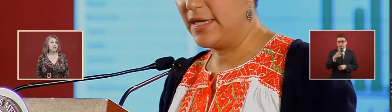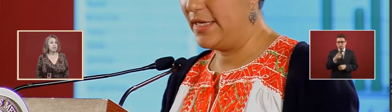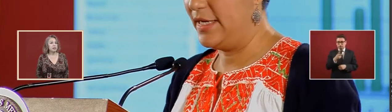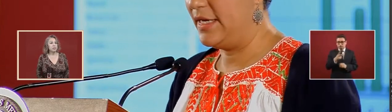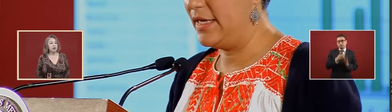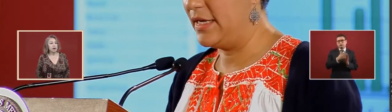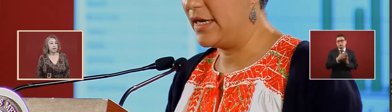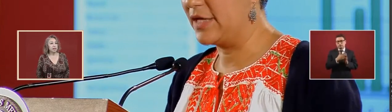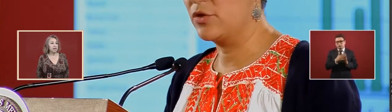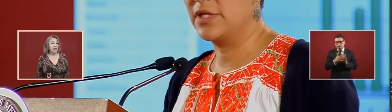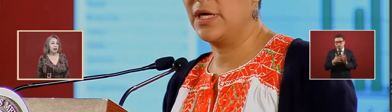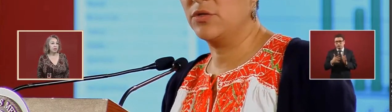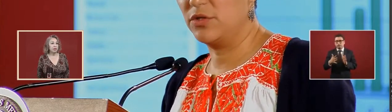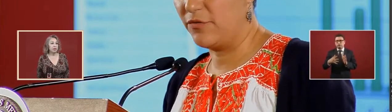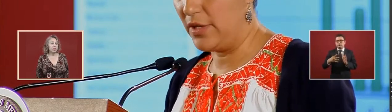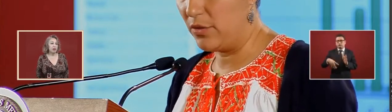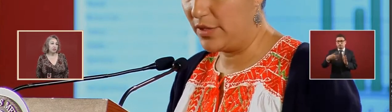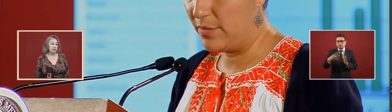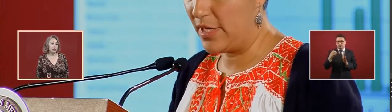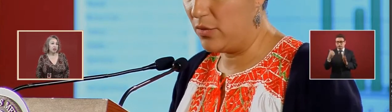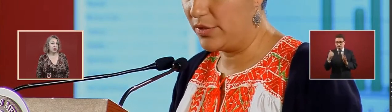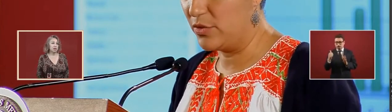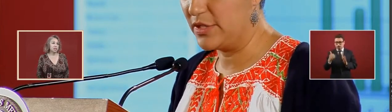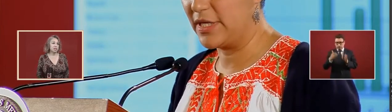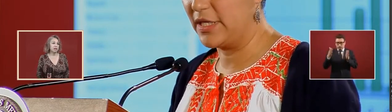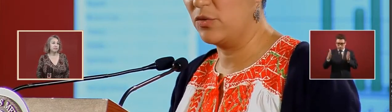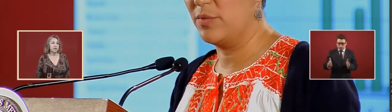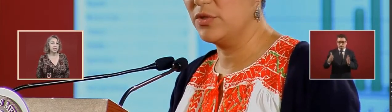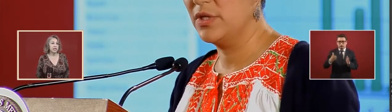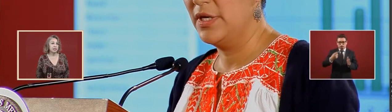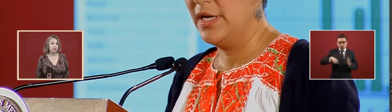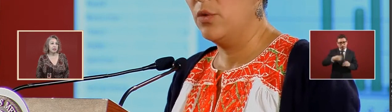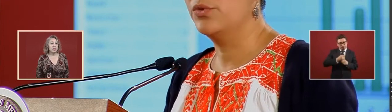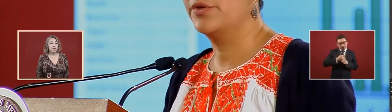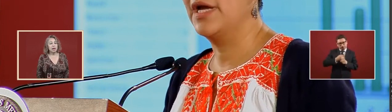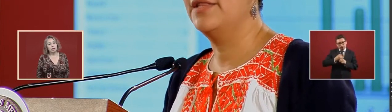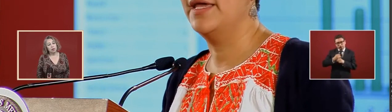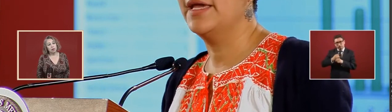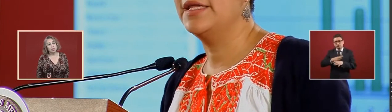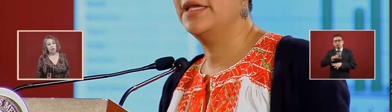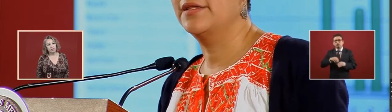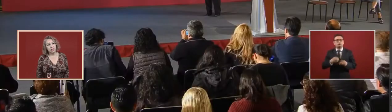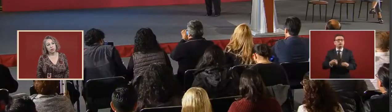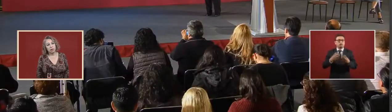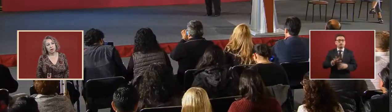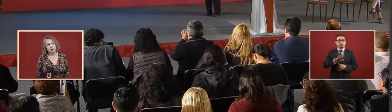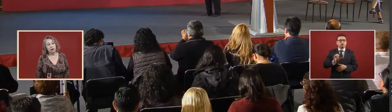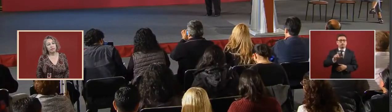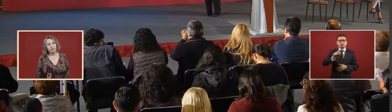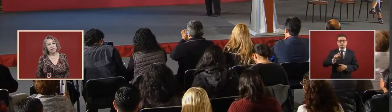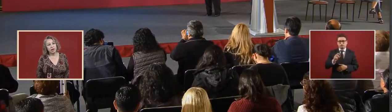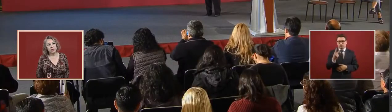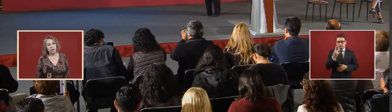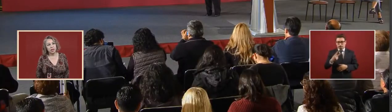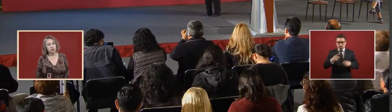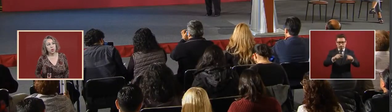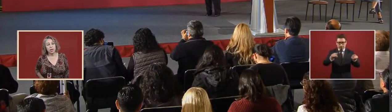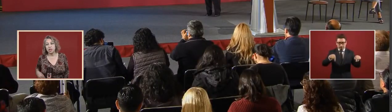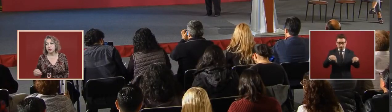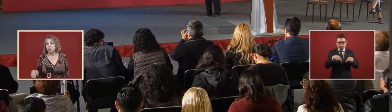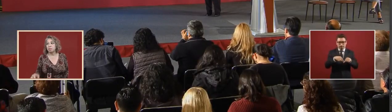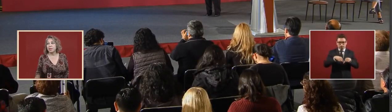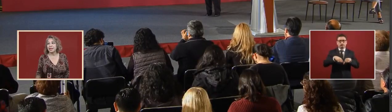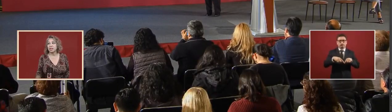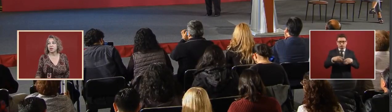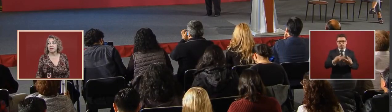1st of December to now, to the August of 14, un total de we have a total of